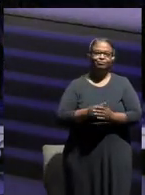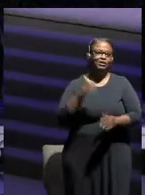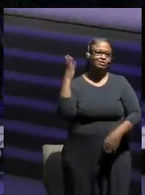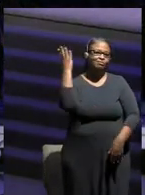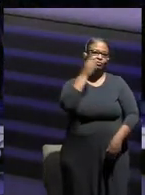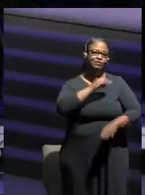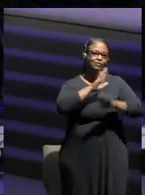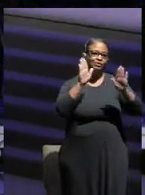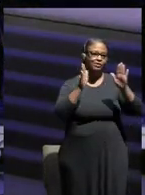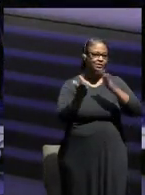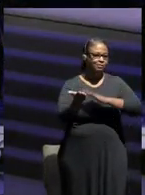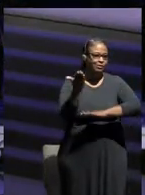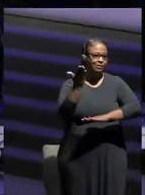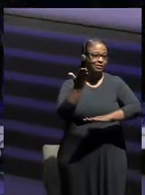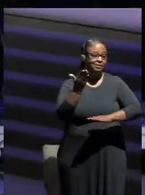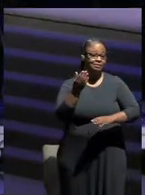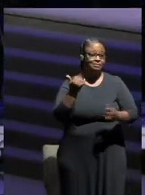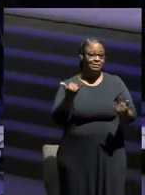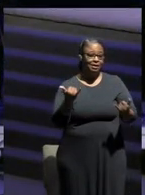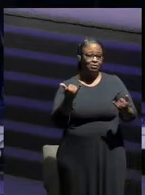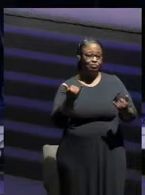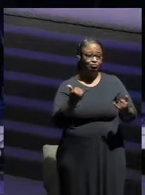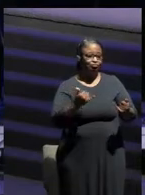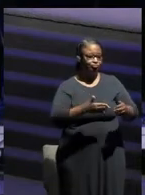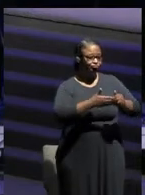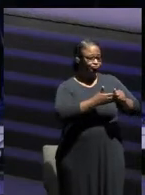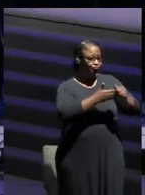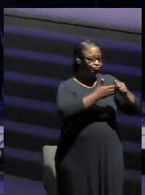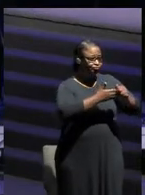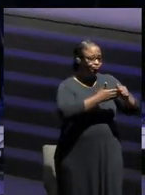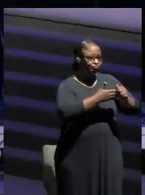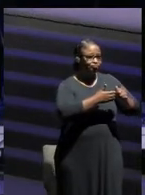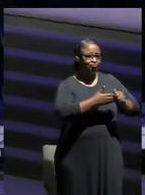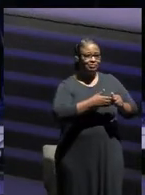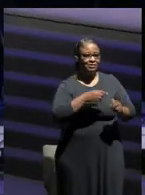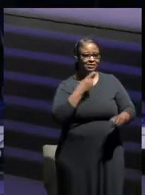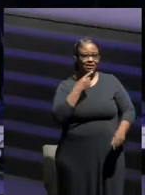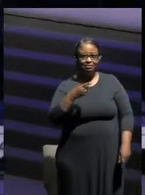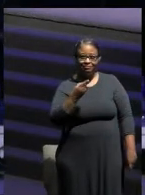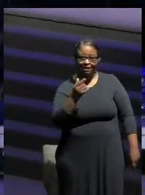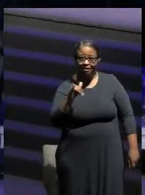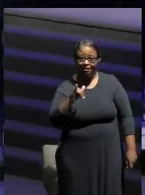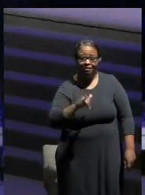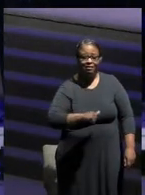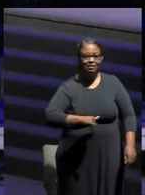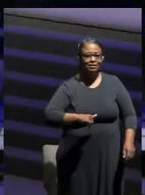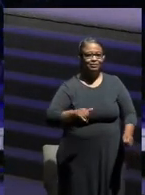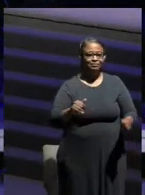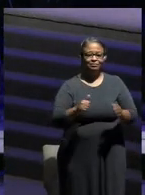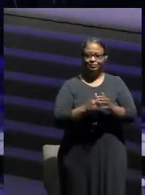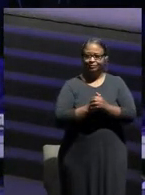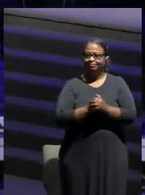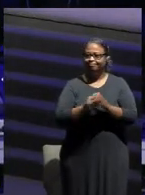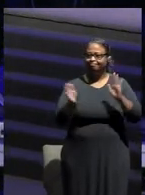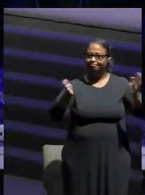Beautiful Sunday morning. Why don't you turn around and shake somebody's hand or wave and greet them in the name of the Lord Jesus.